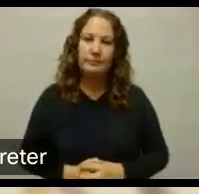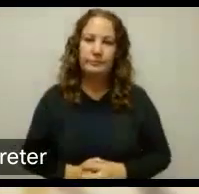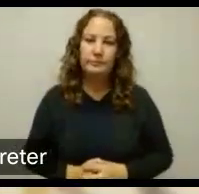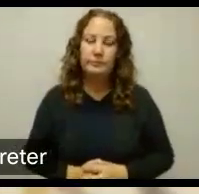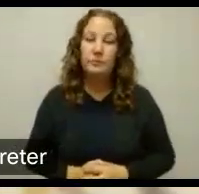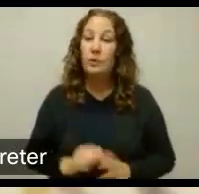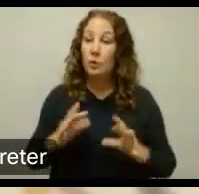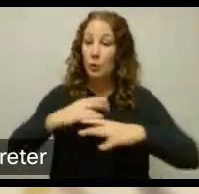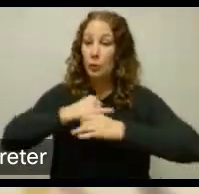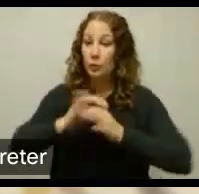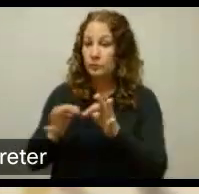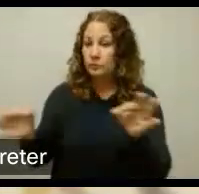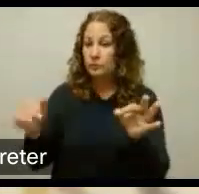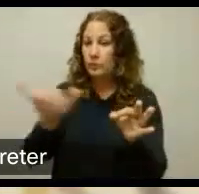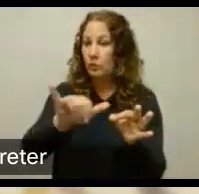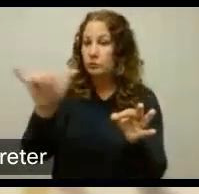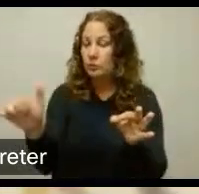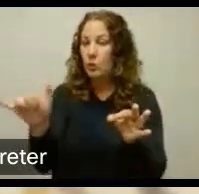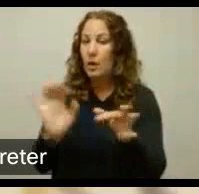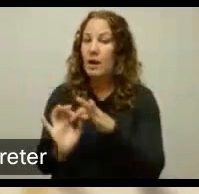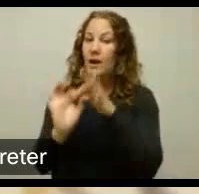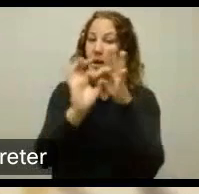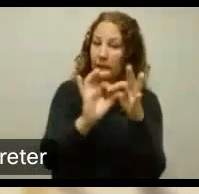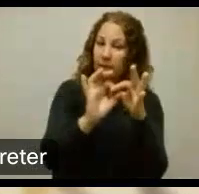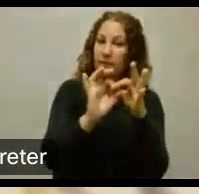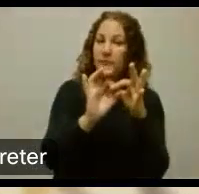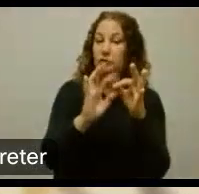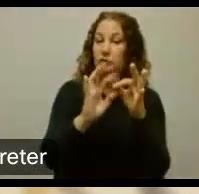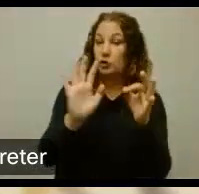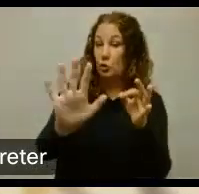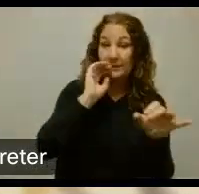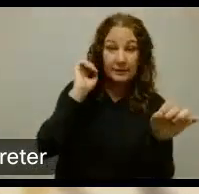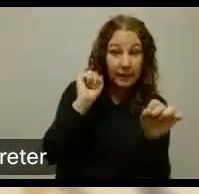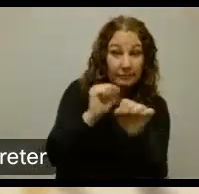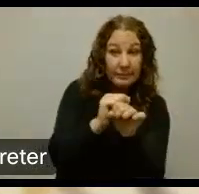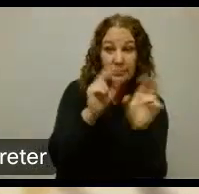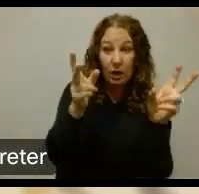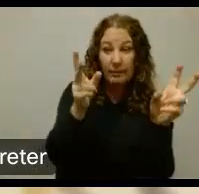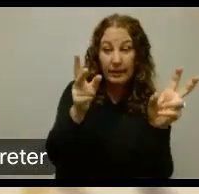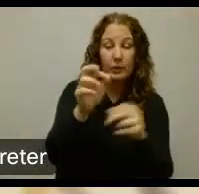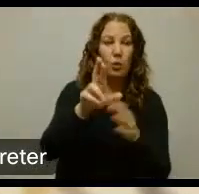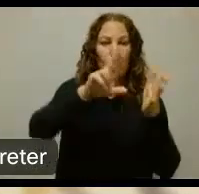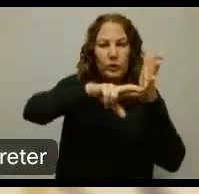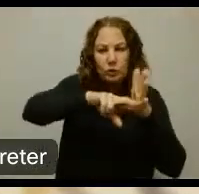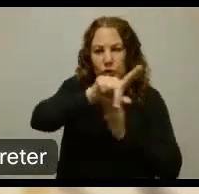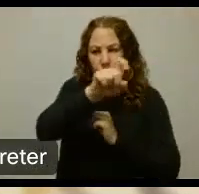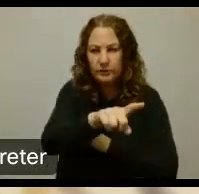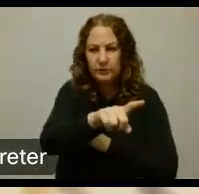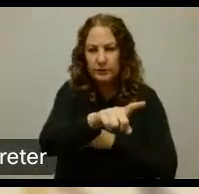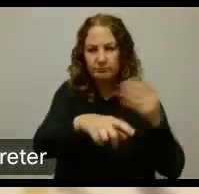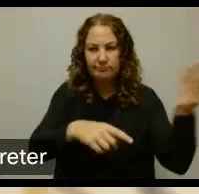Your concluding sentence could also link to the overarching assignment, topic, or research question that you've been